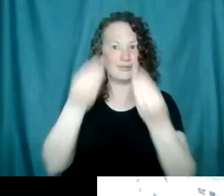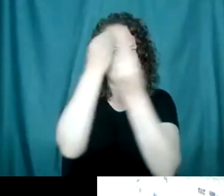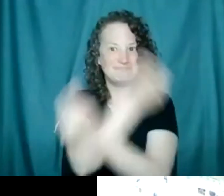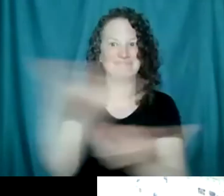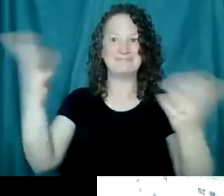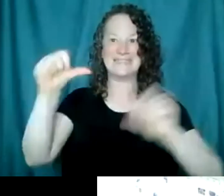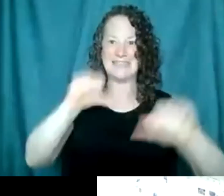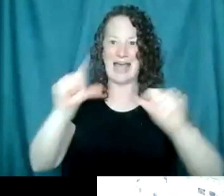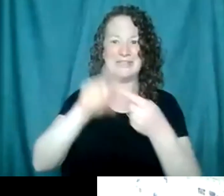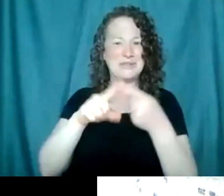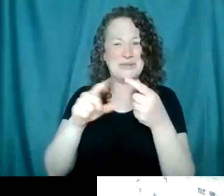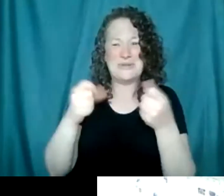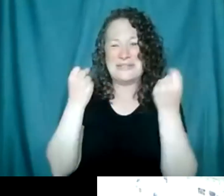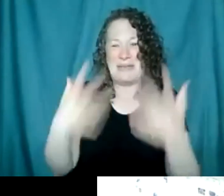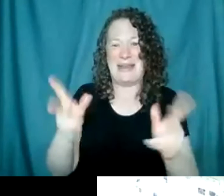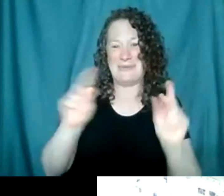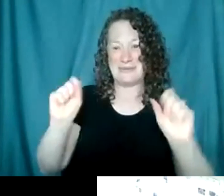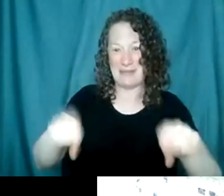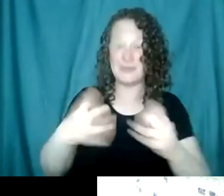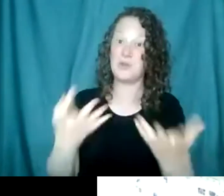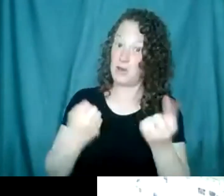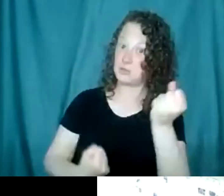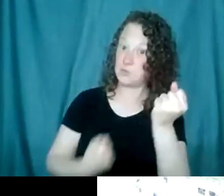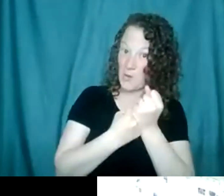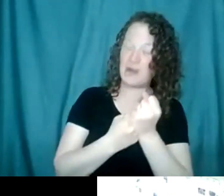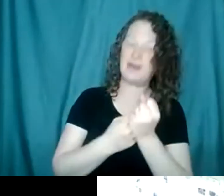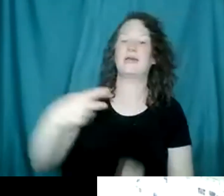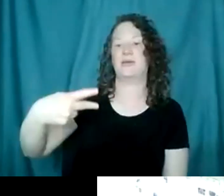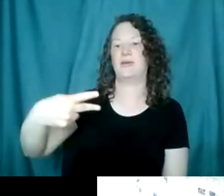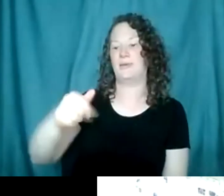possible. If you'd like to support our program, you can do so at